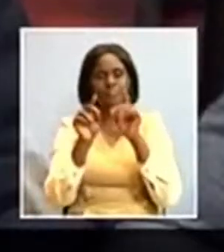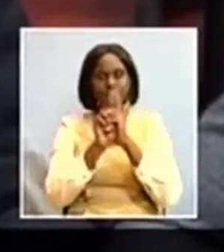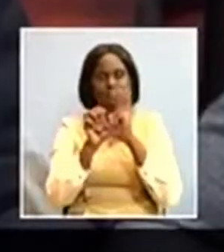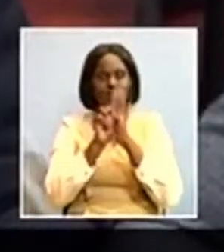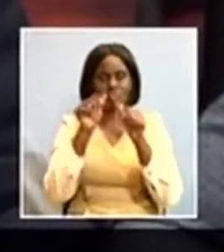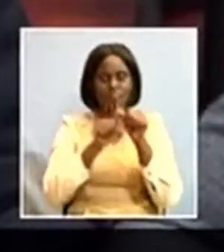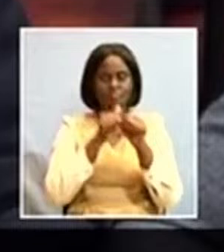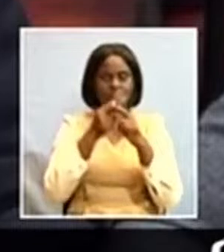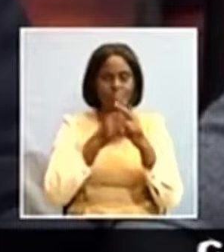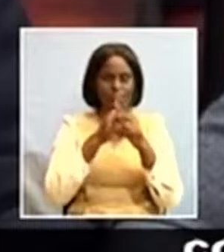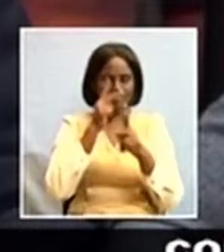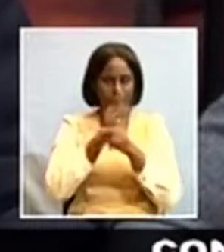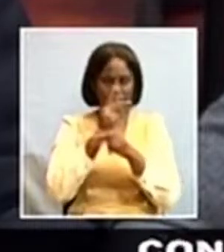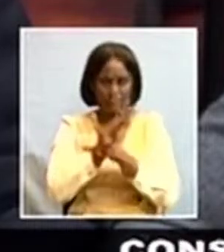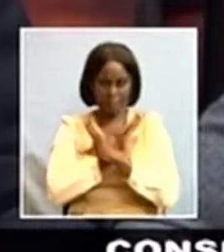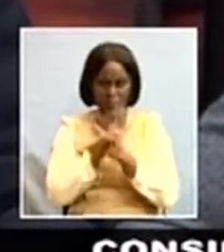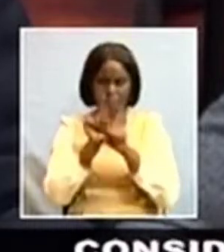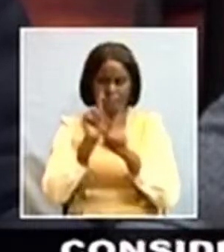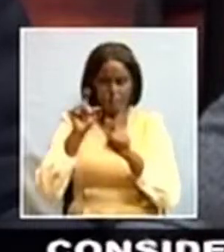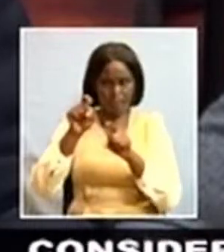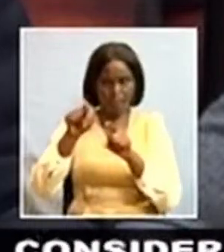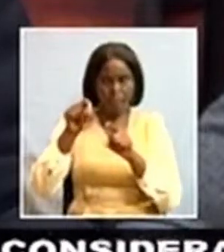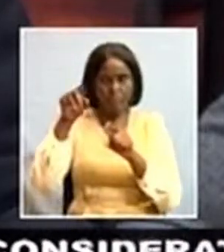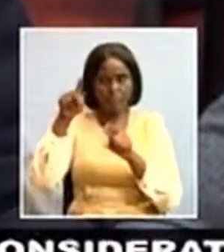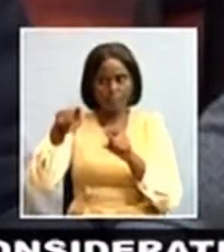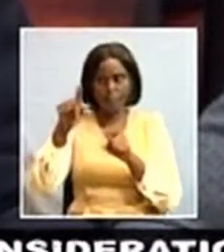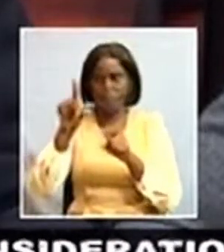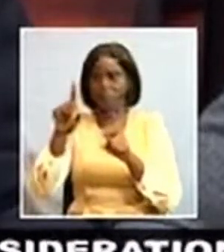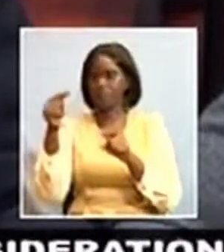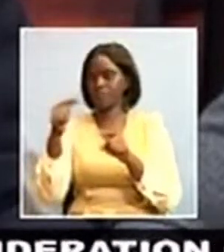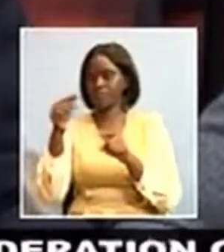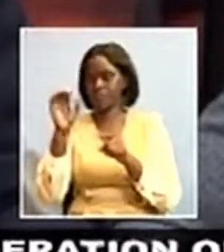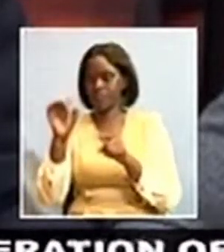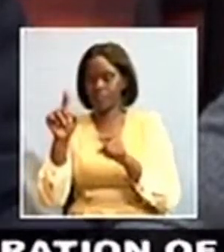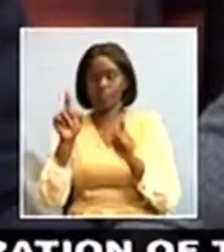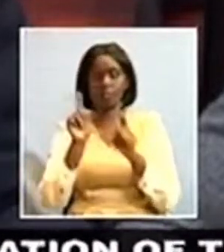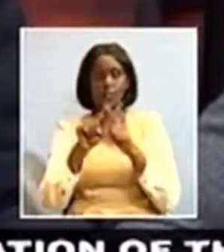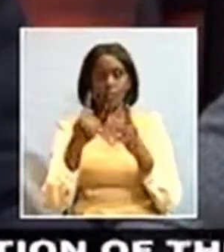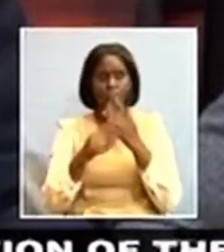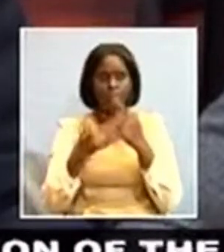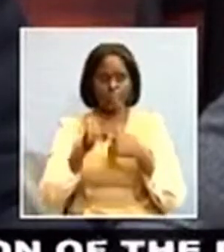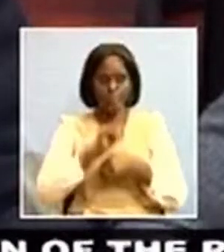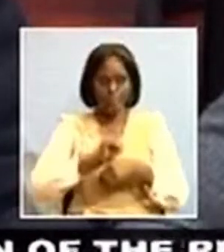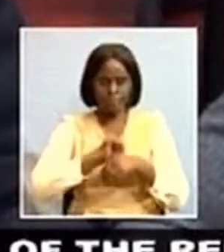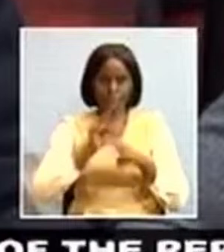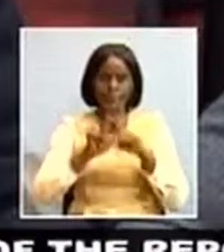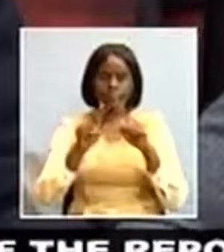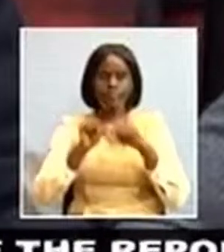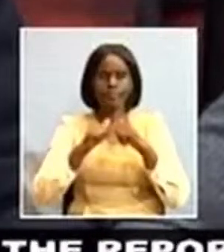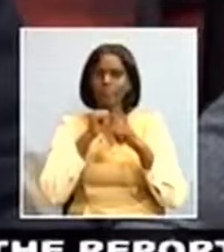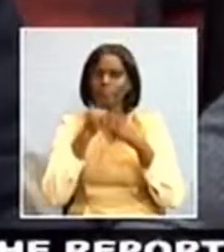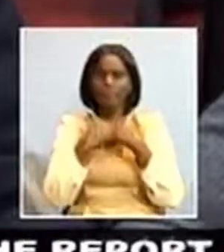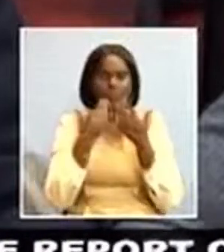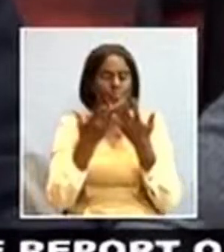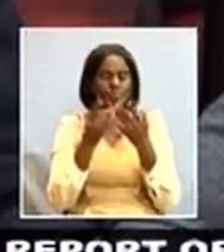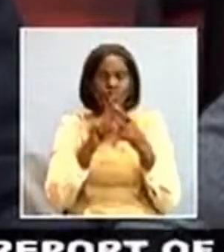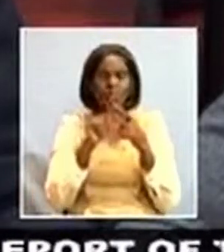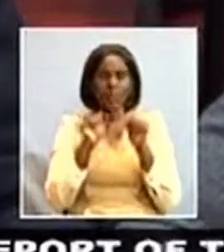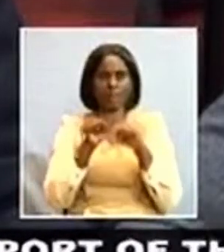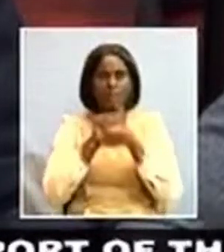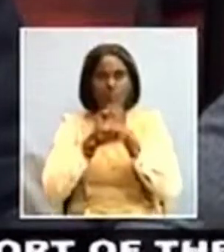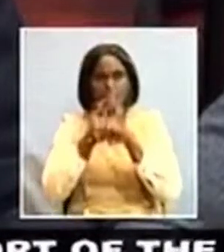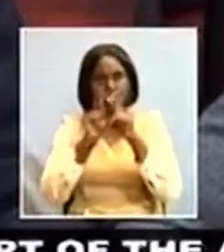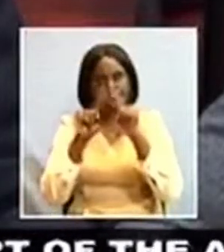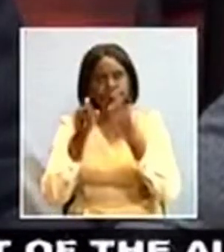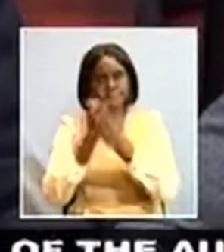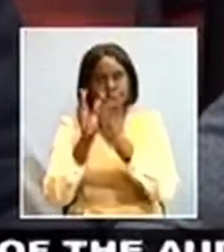Keep Zambia, as required by the provincial local government officer. Unfortunately, Chair, I must mention that we actually didn't come with one, but we can be able to request